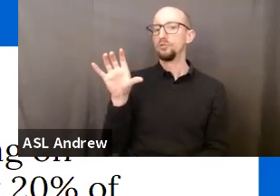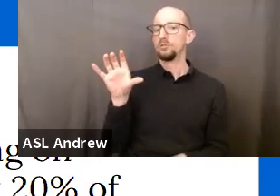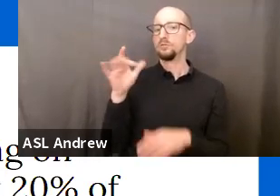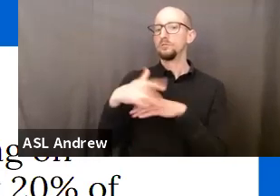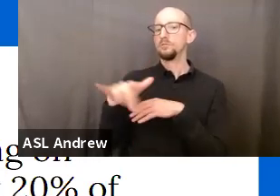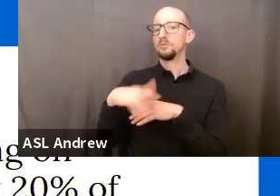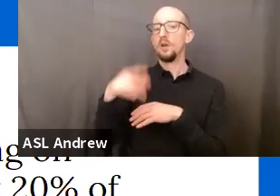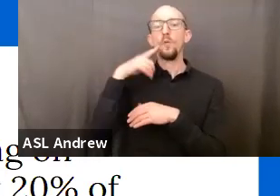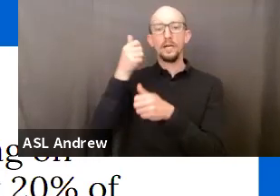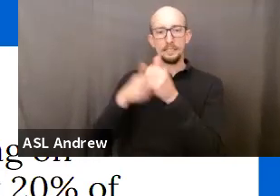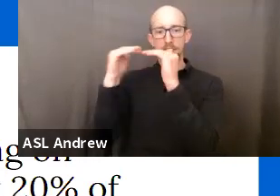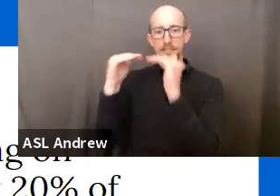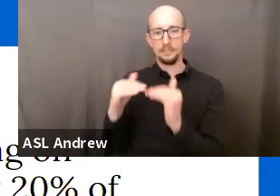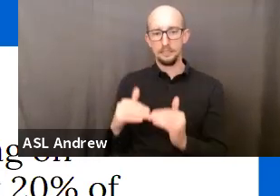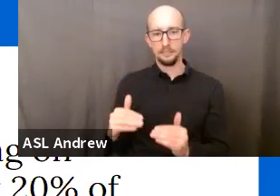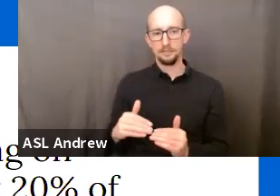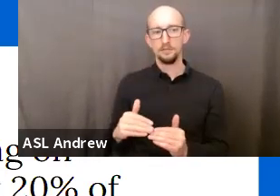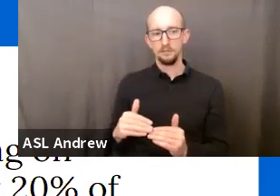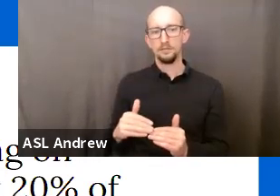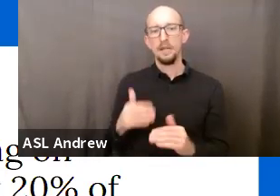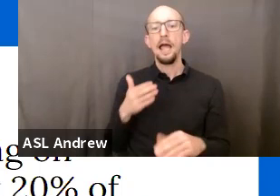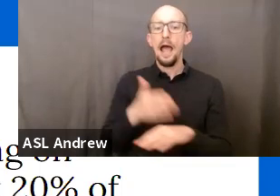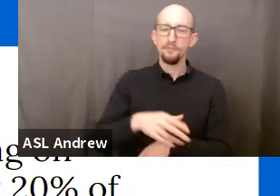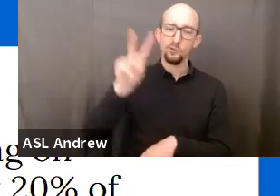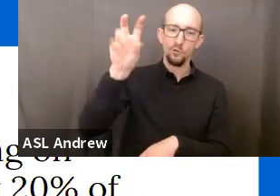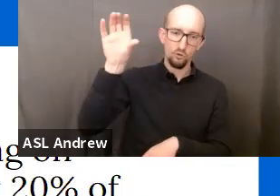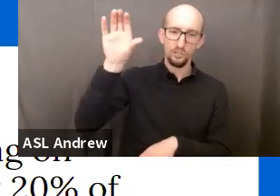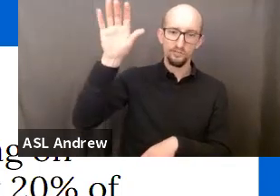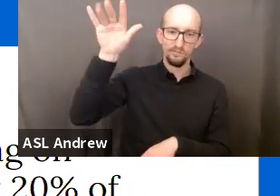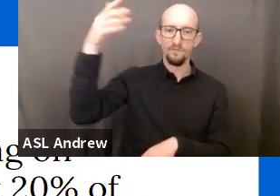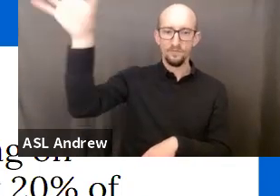tier if you distribute the first 200